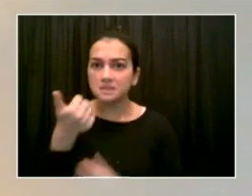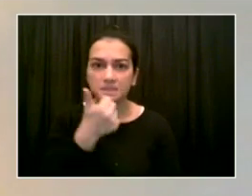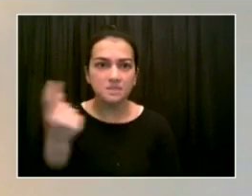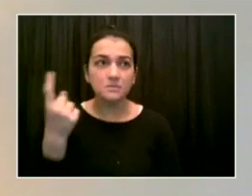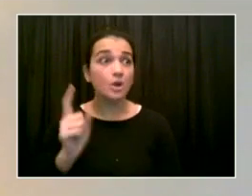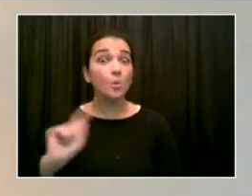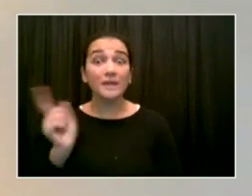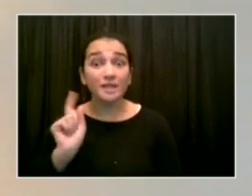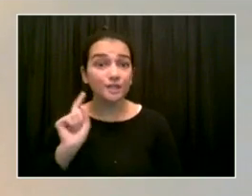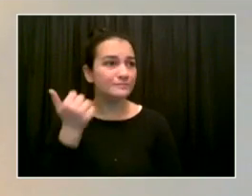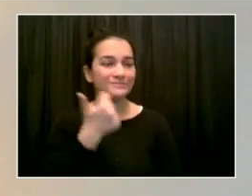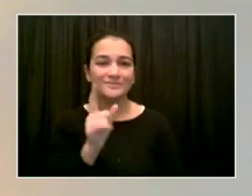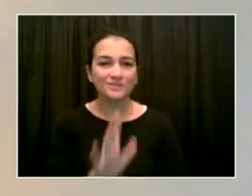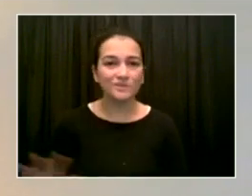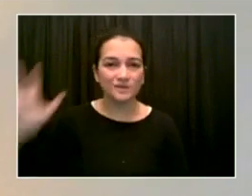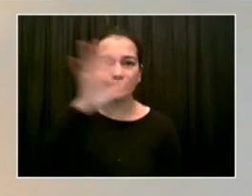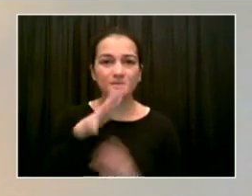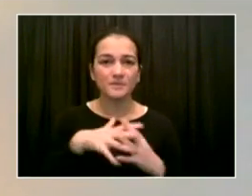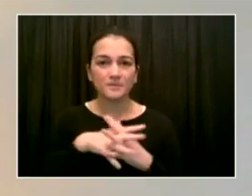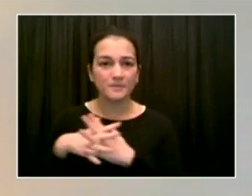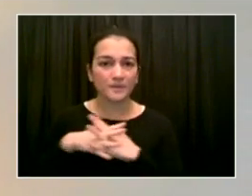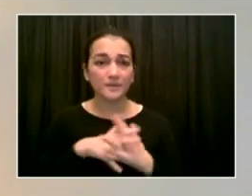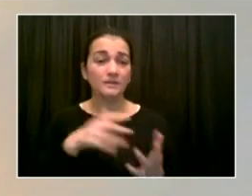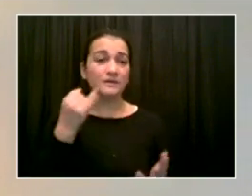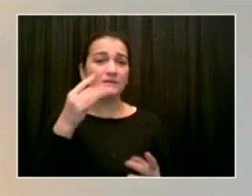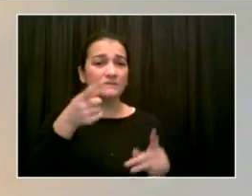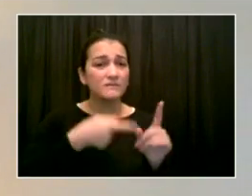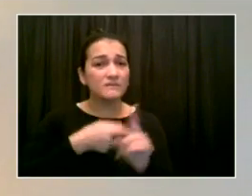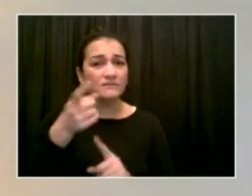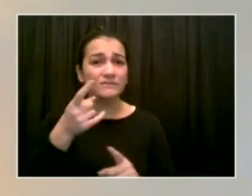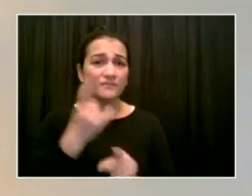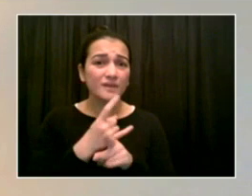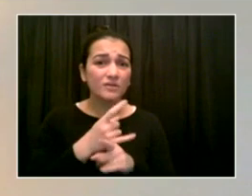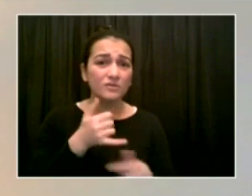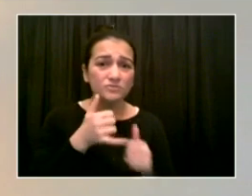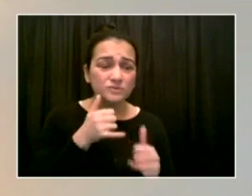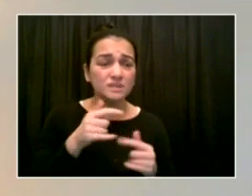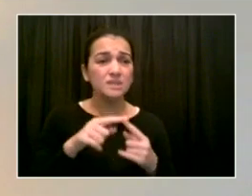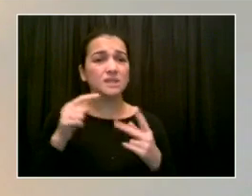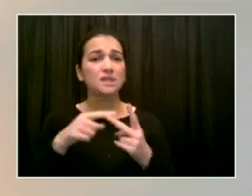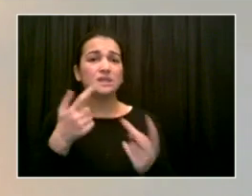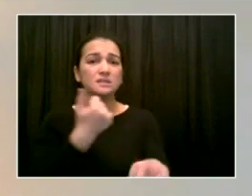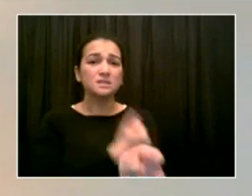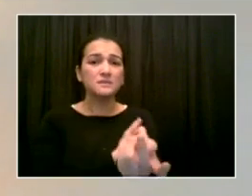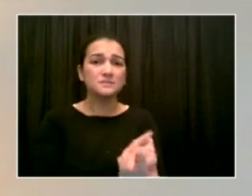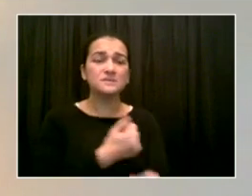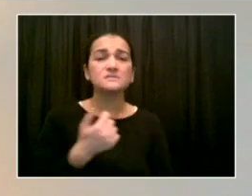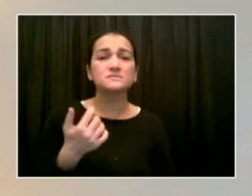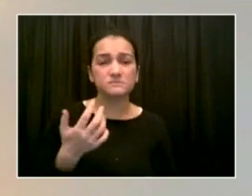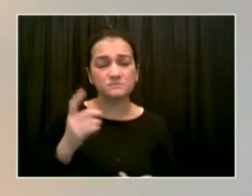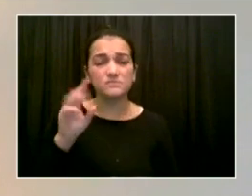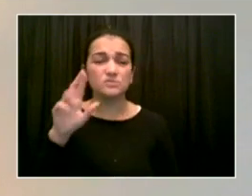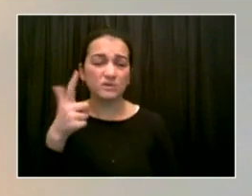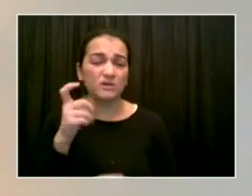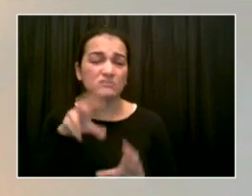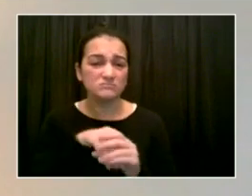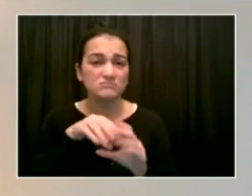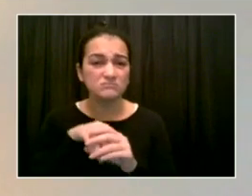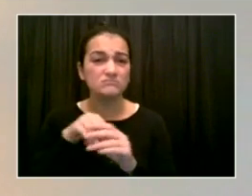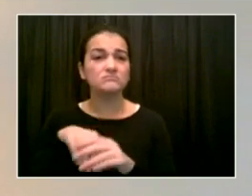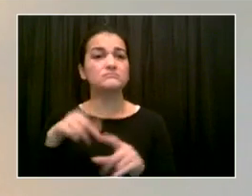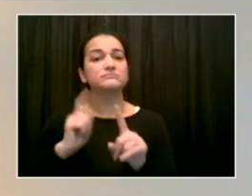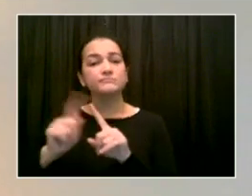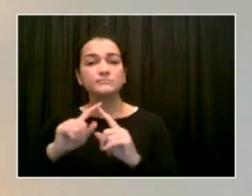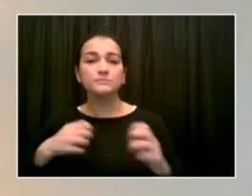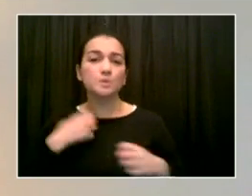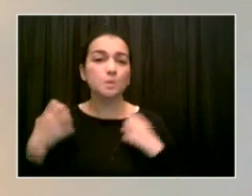there should be more places where people can receive help before they are in crisis, before they reach their lowest